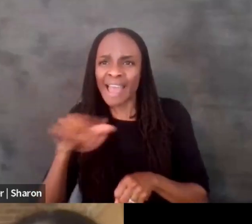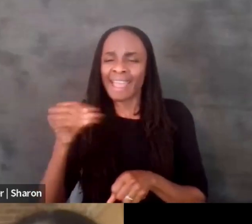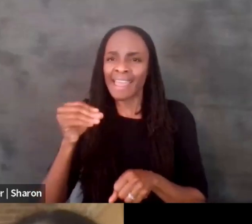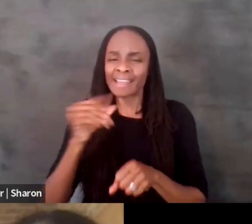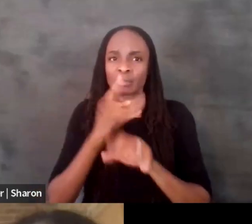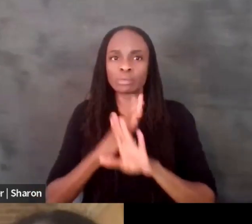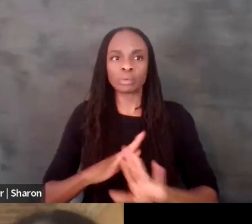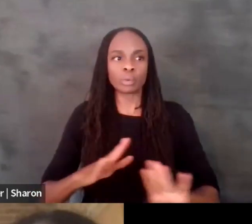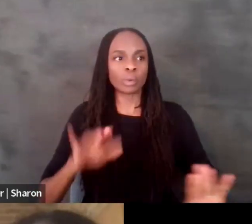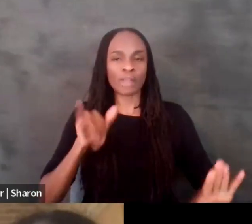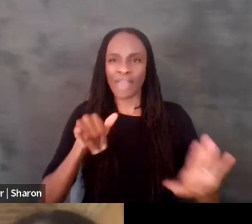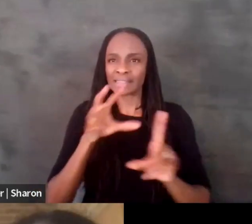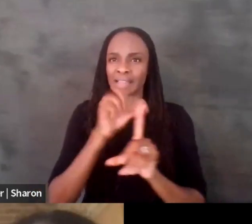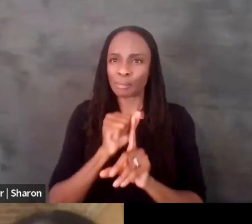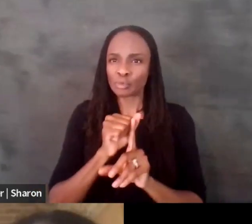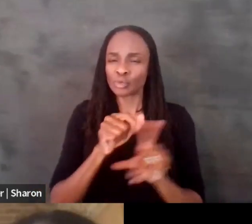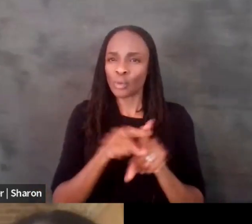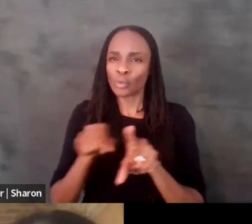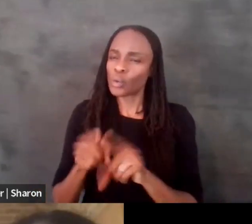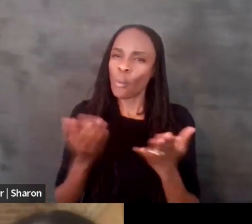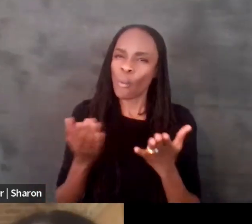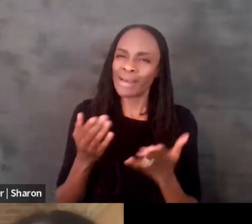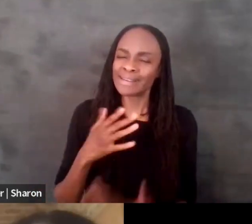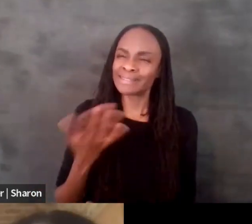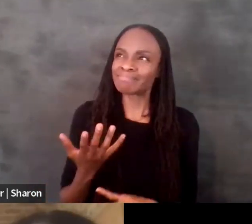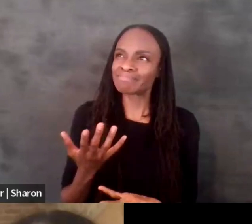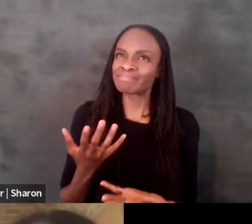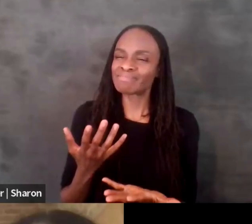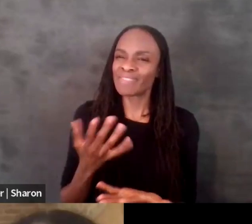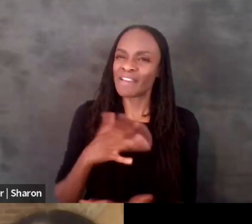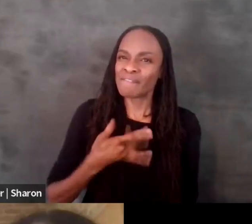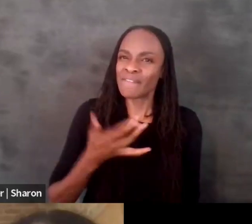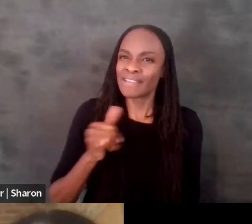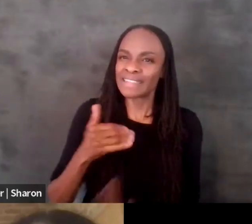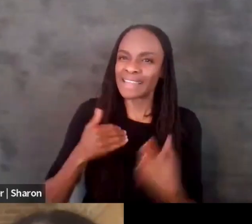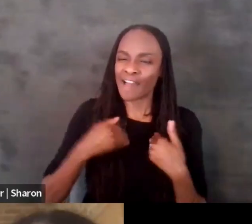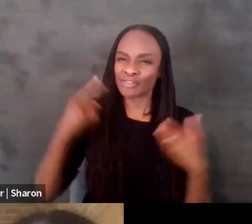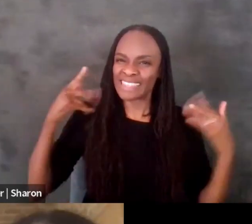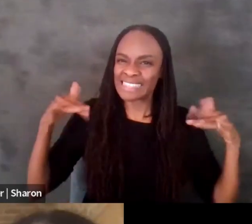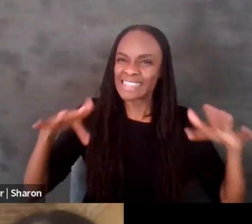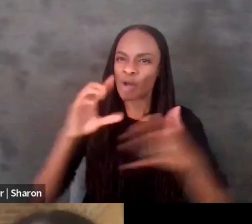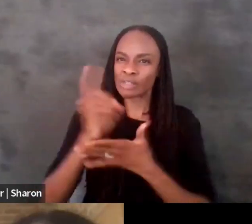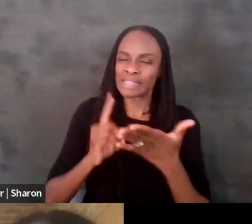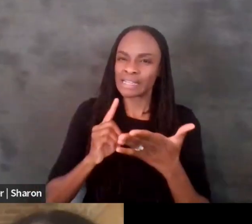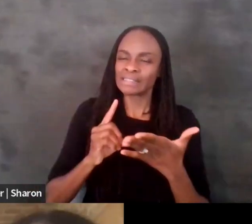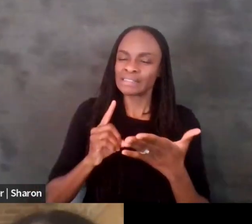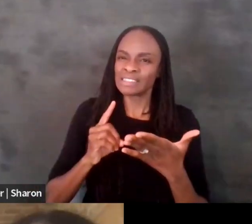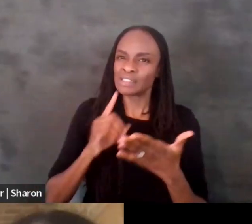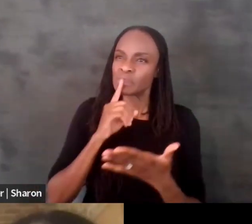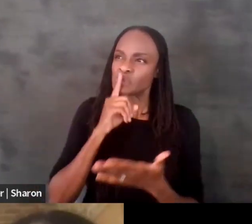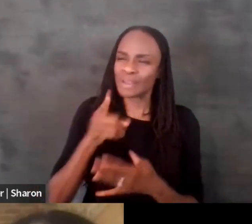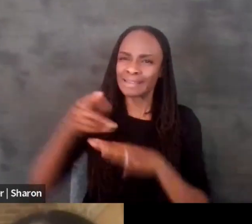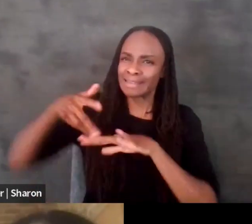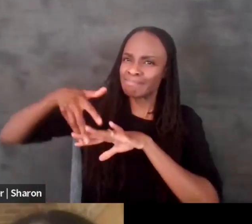Um, what was it like to really have the sound design be such an integral part of this